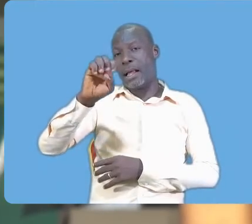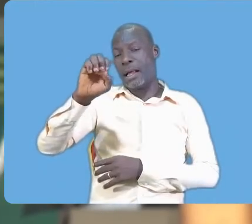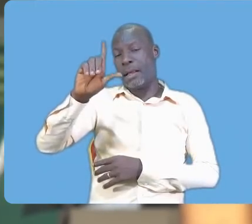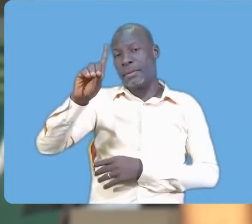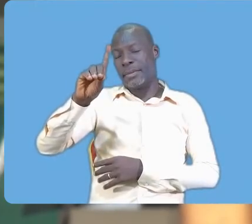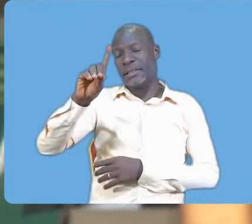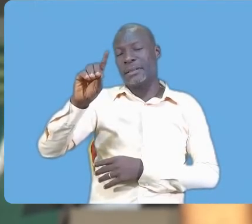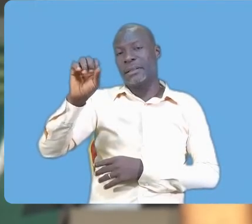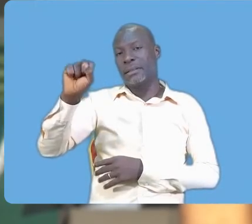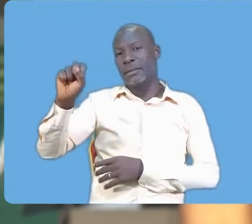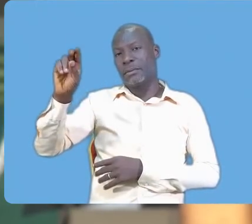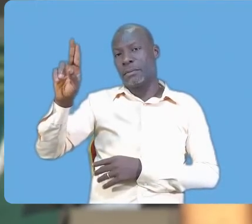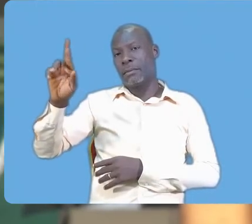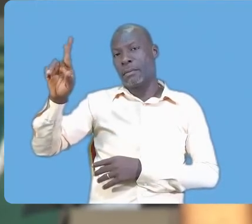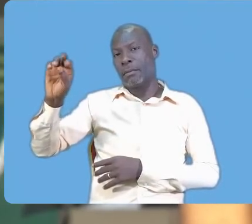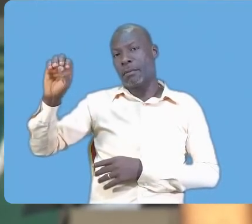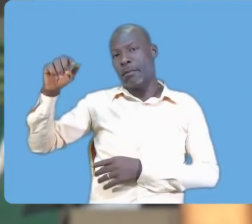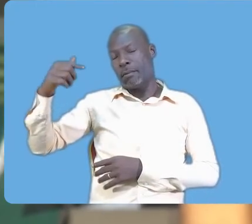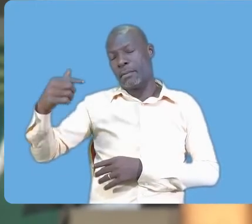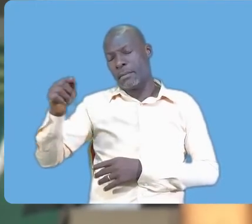open secret se emra enchi sikani